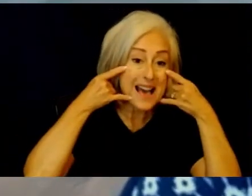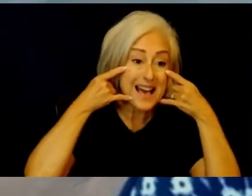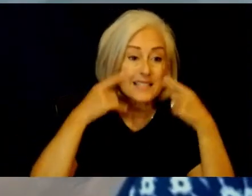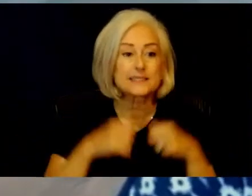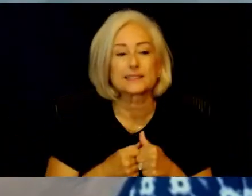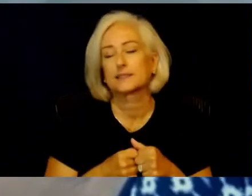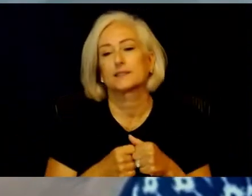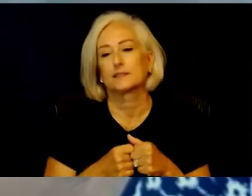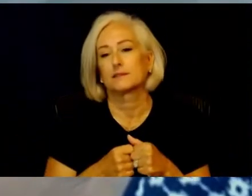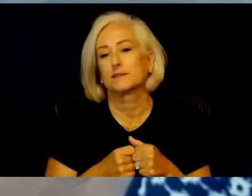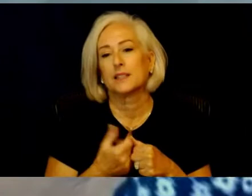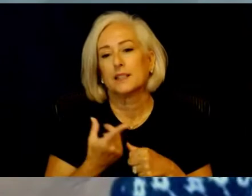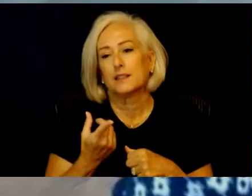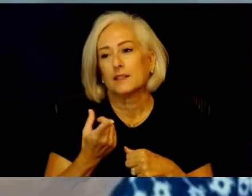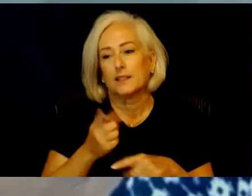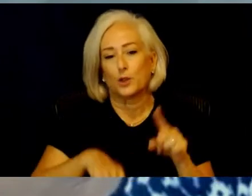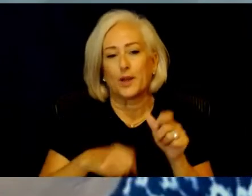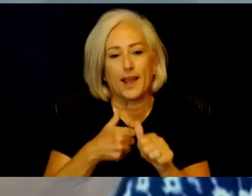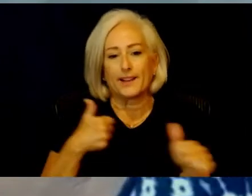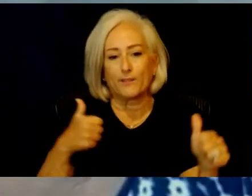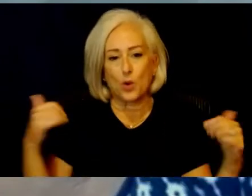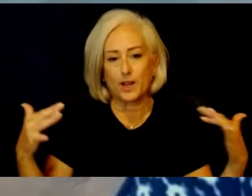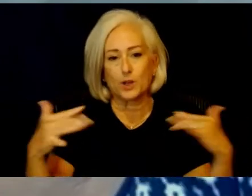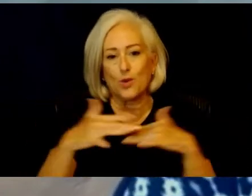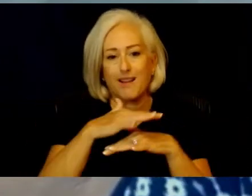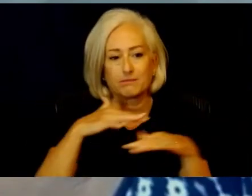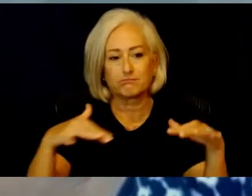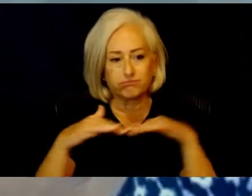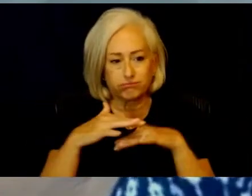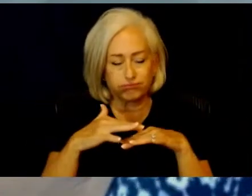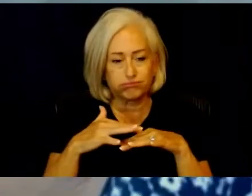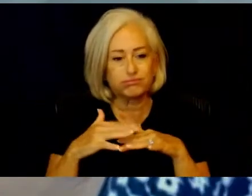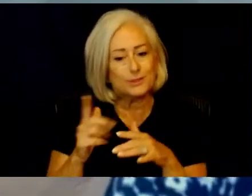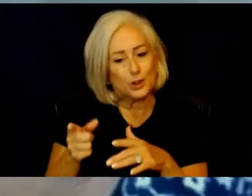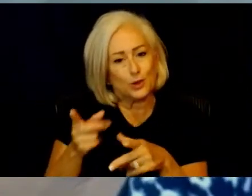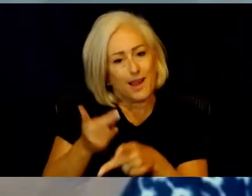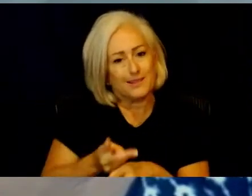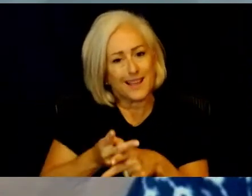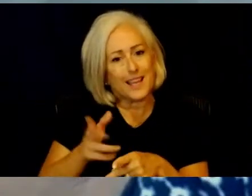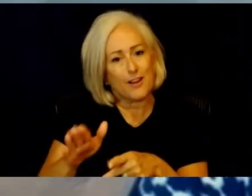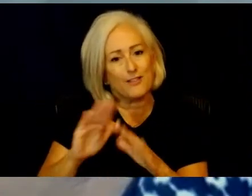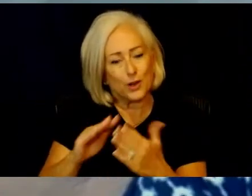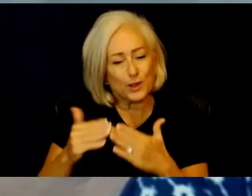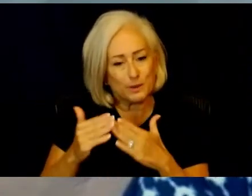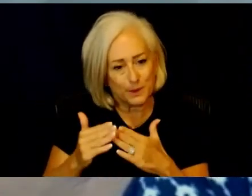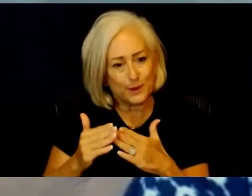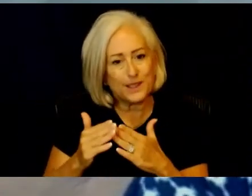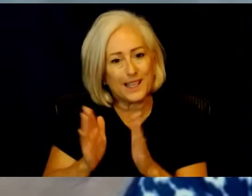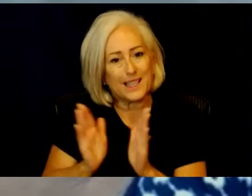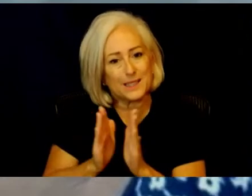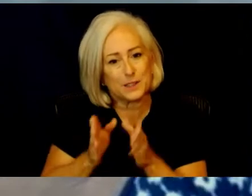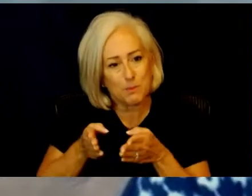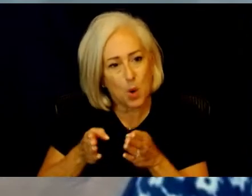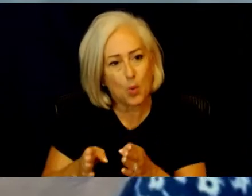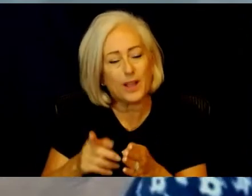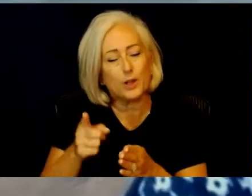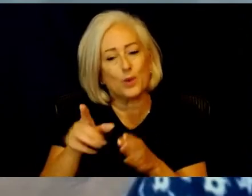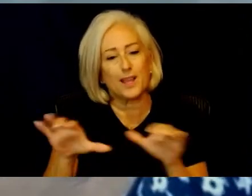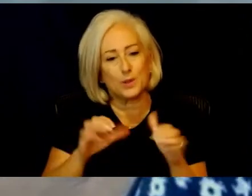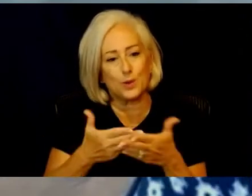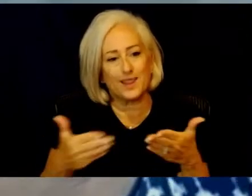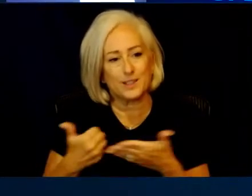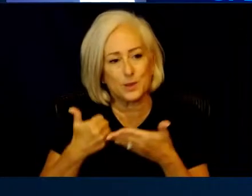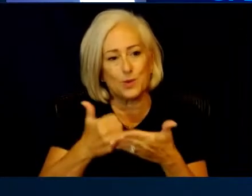that sort of thing. But, you can care about your community in small ways and in big ways, and we all have things that we can do to help with that